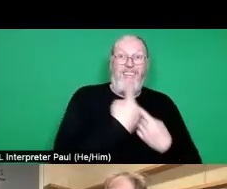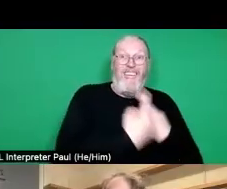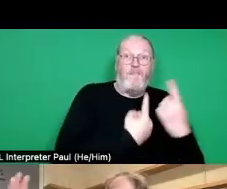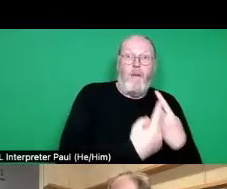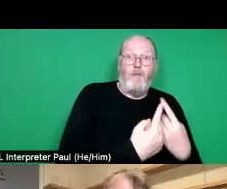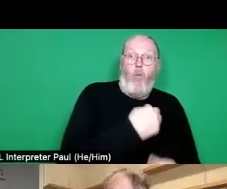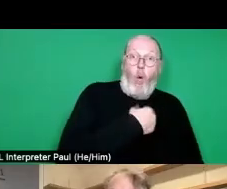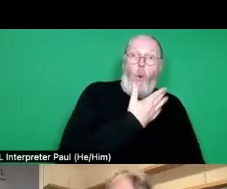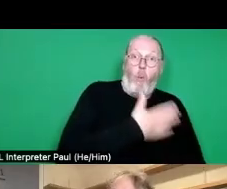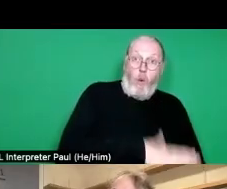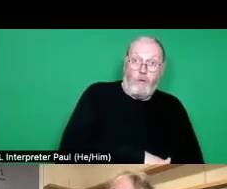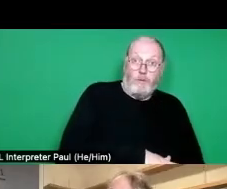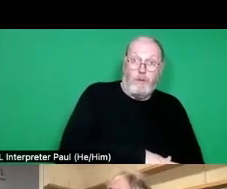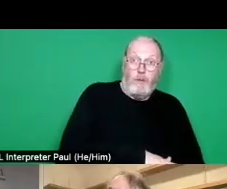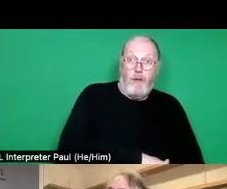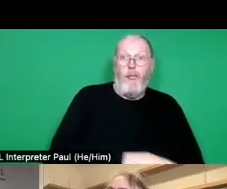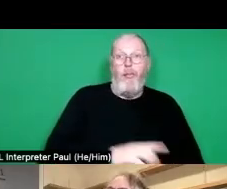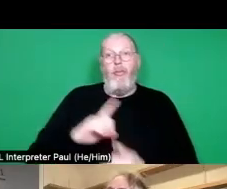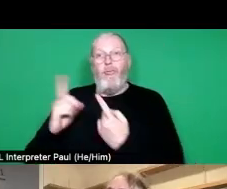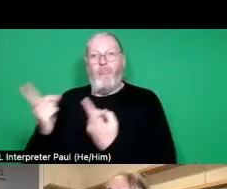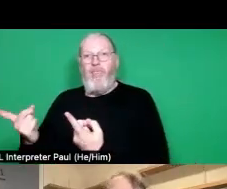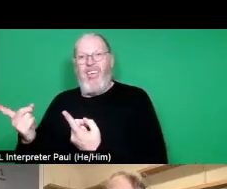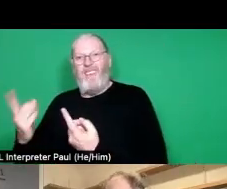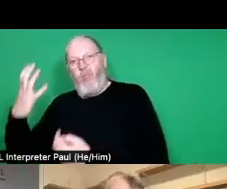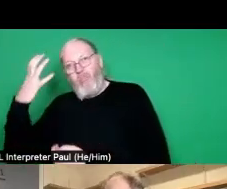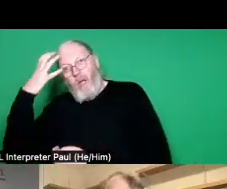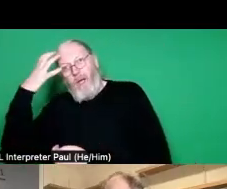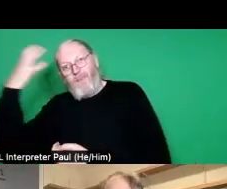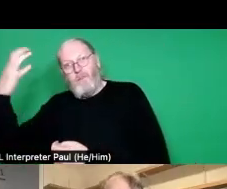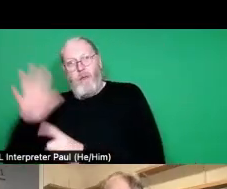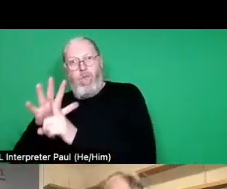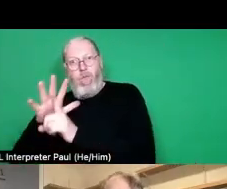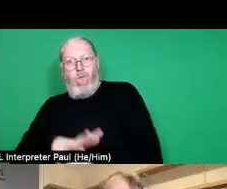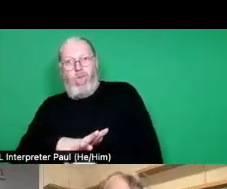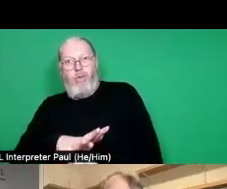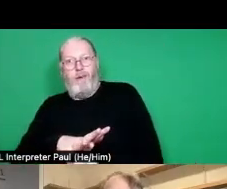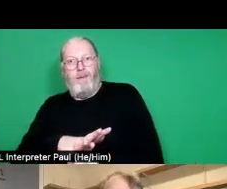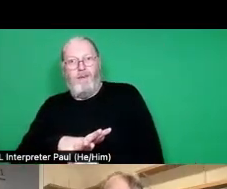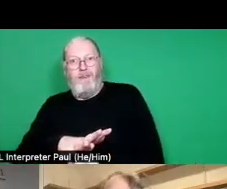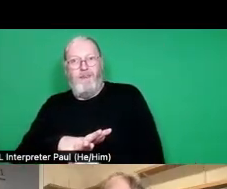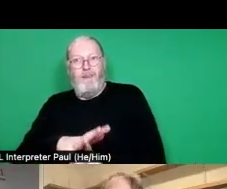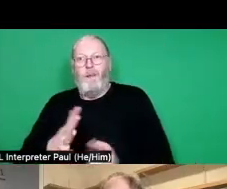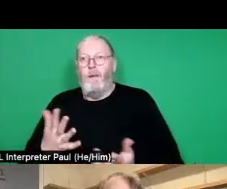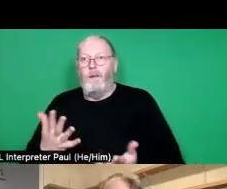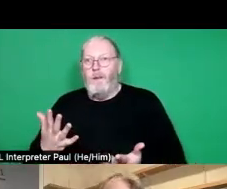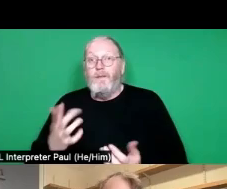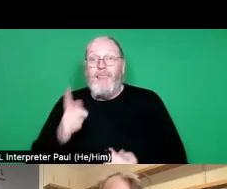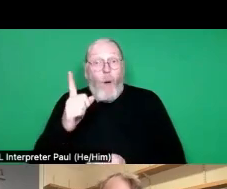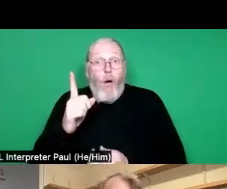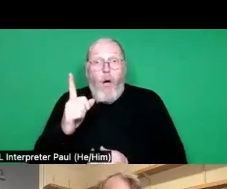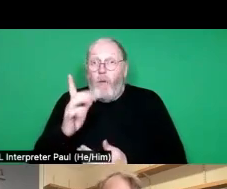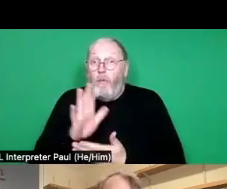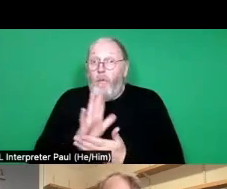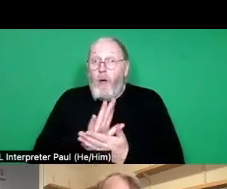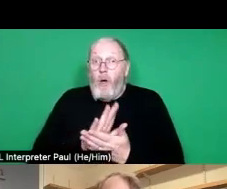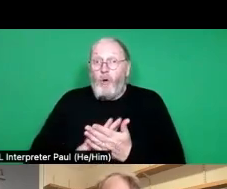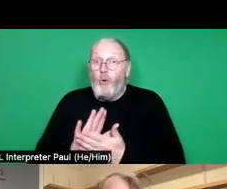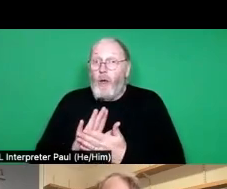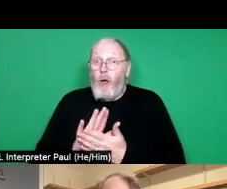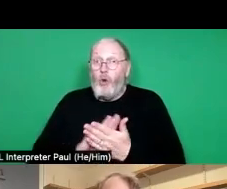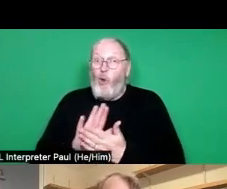secondly, a censorious state. And I'm not actually suggesting here that the Western models